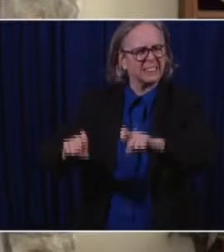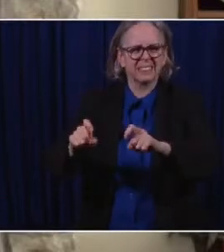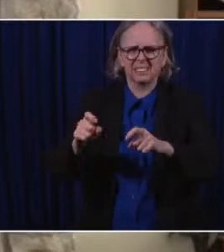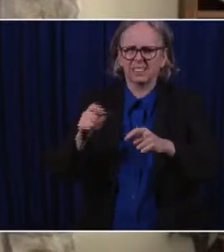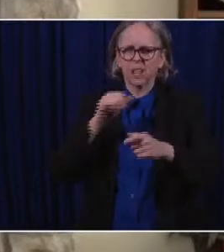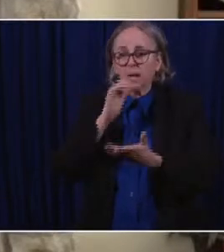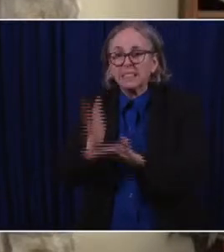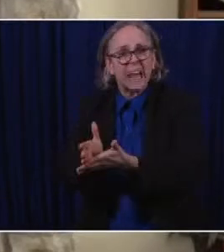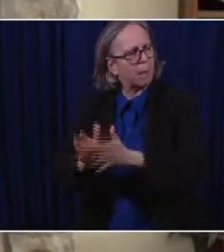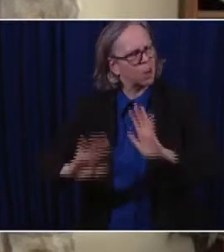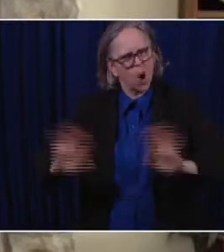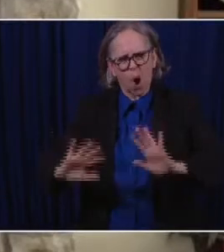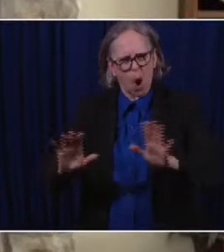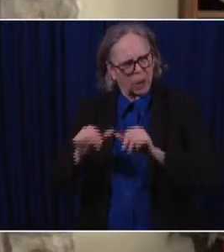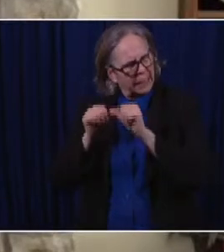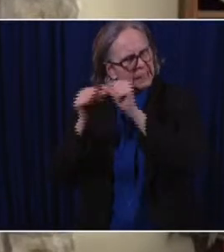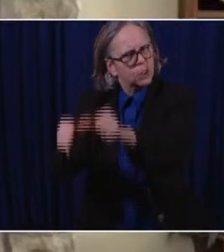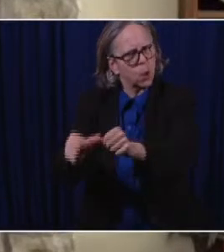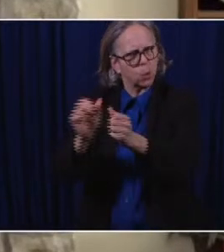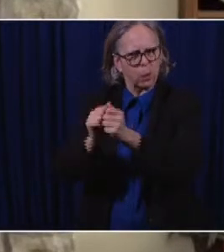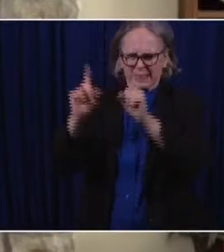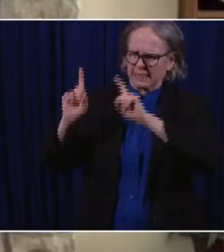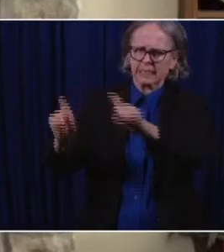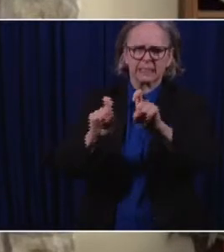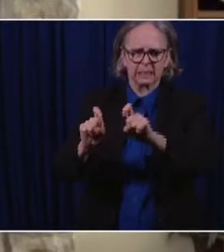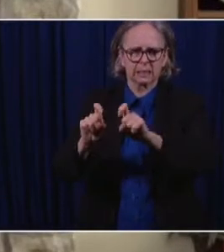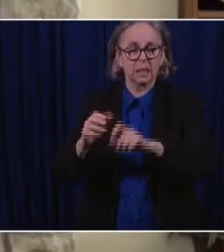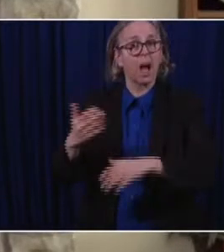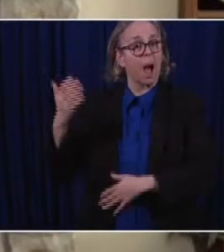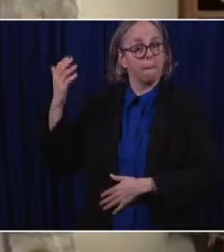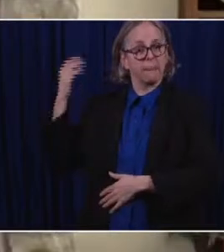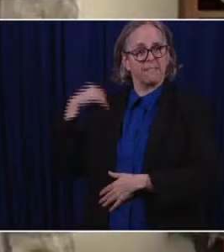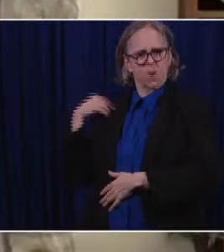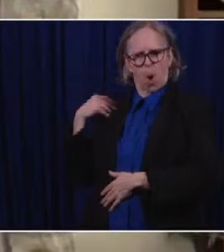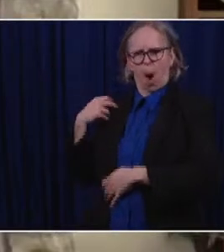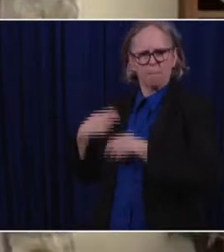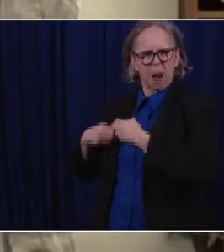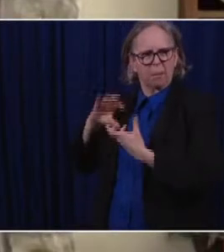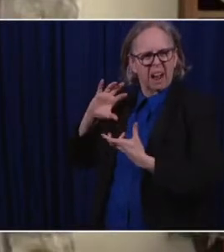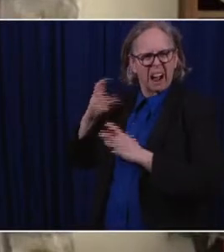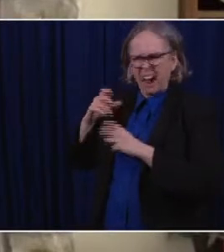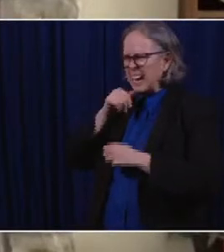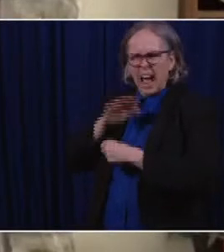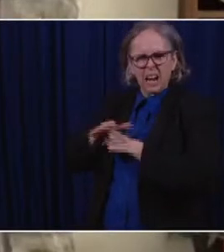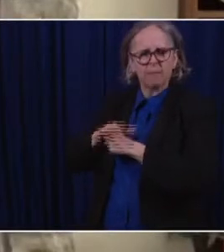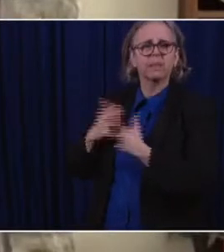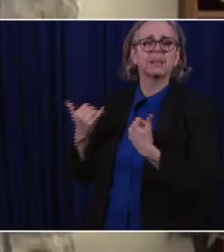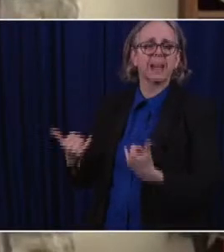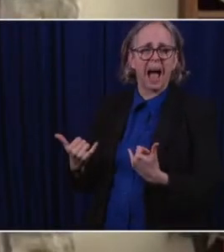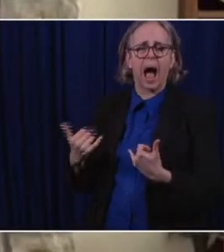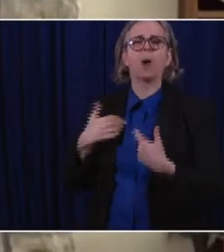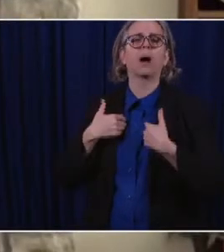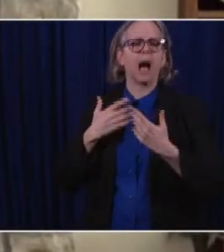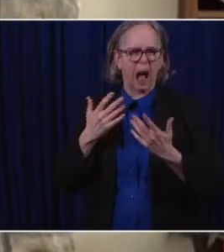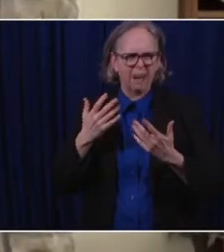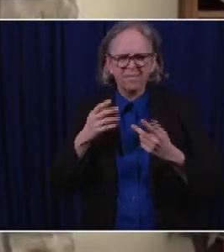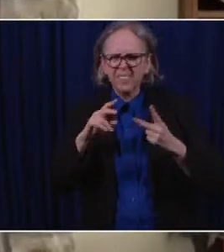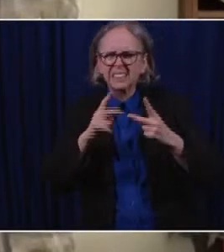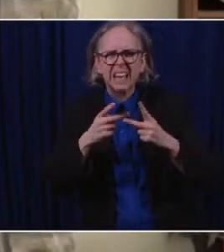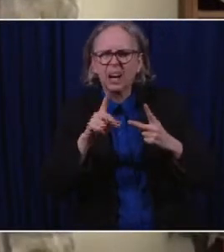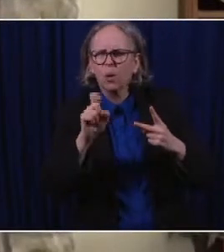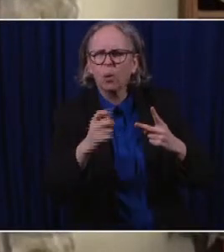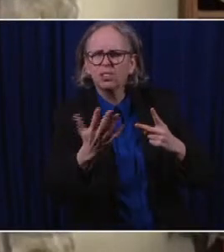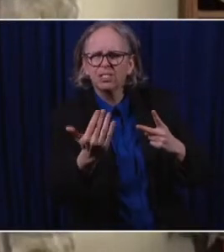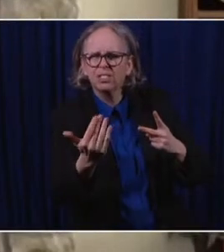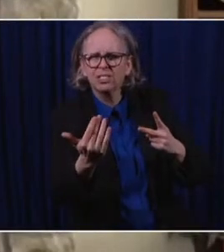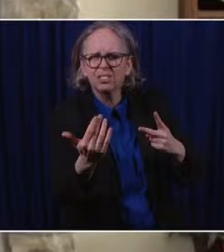a big issue in regard to that. And I'm sorry, your second question. My second question